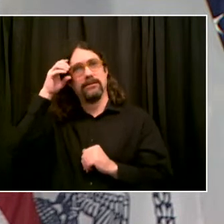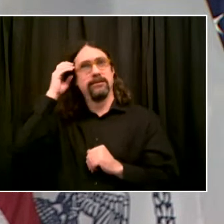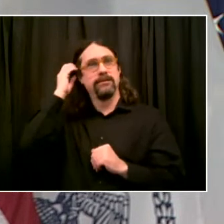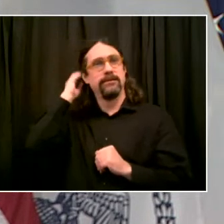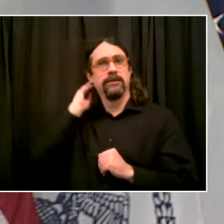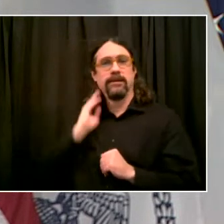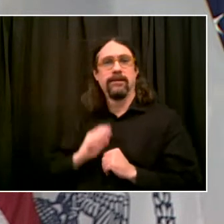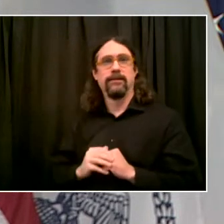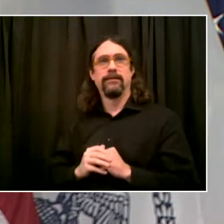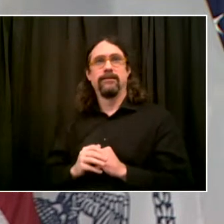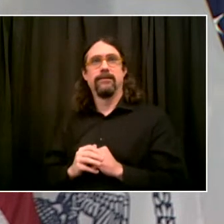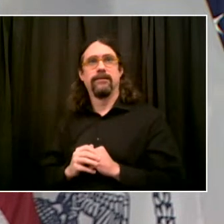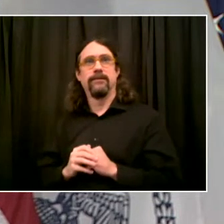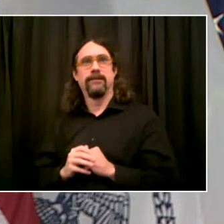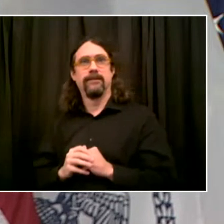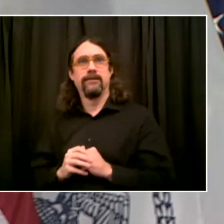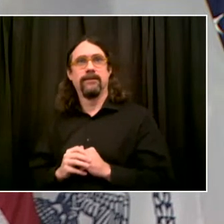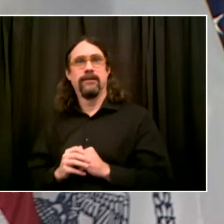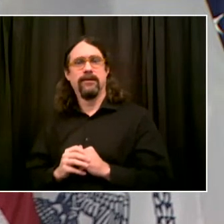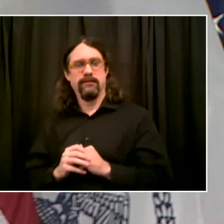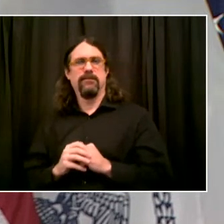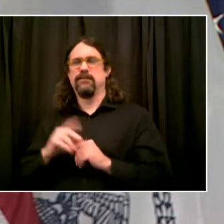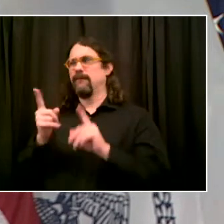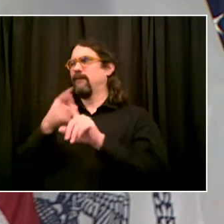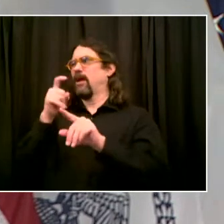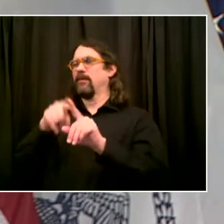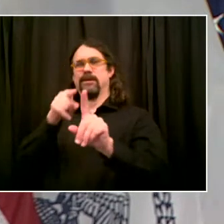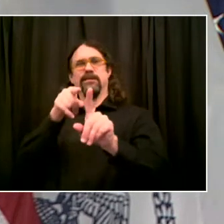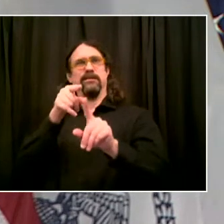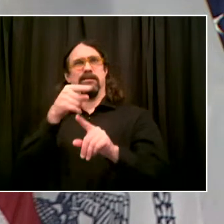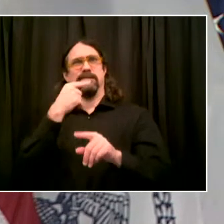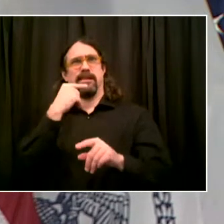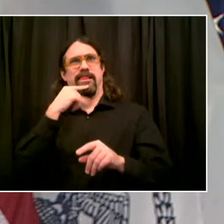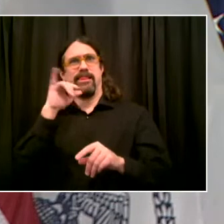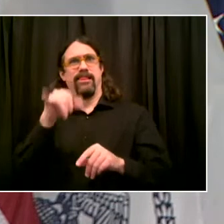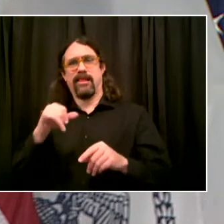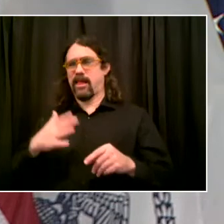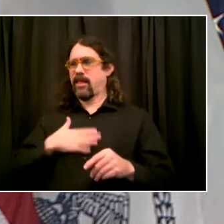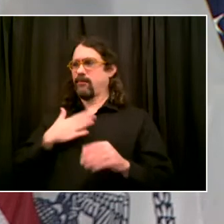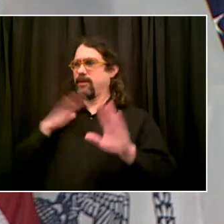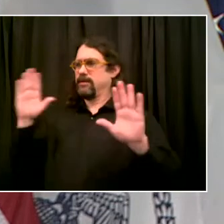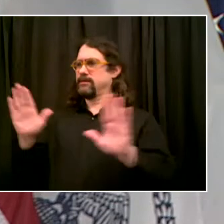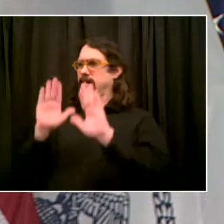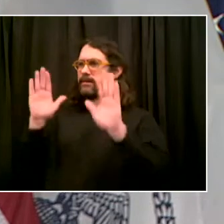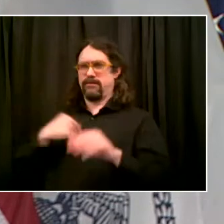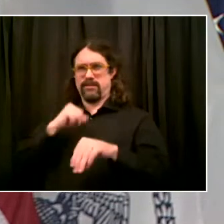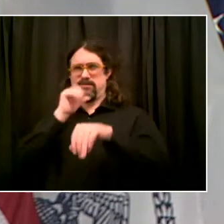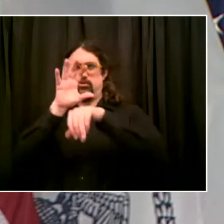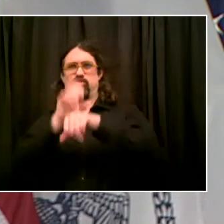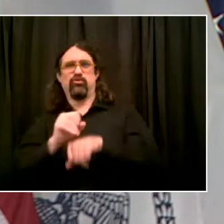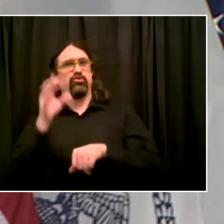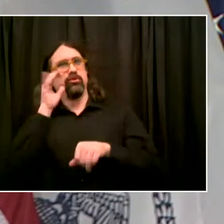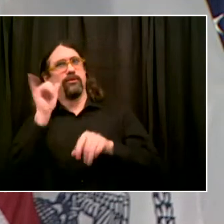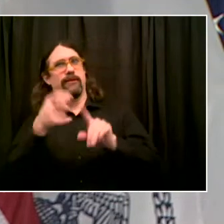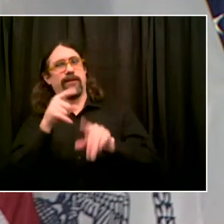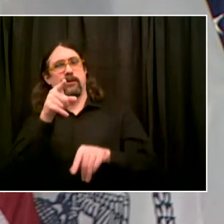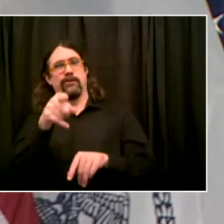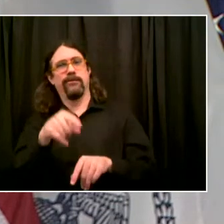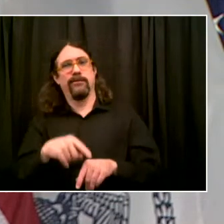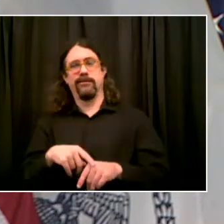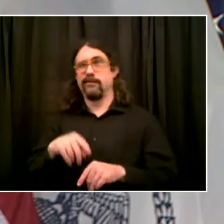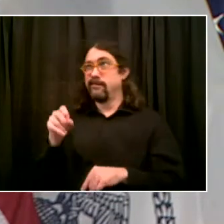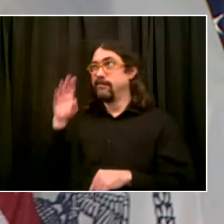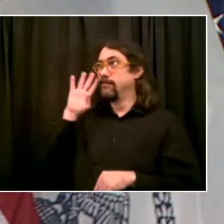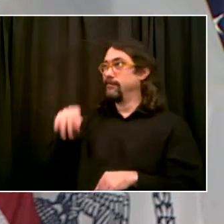to Sunday. But my nephew has a week calendar. I guess we've been teaching him wrong. Anyway, just having some fun. So I'm looking at the vaccine